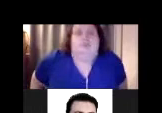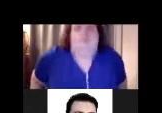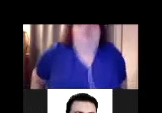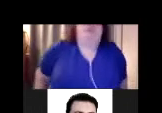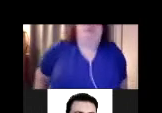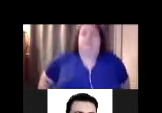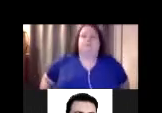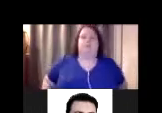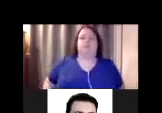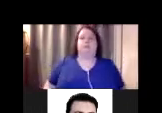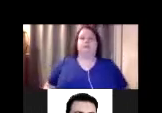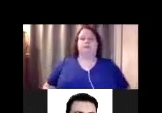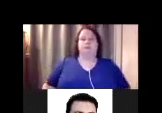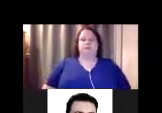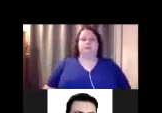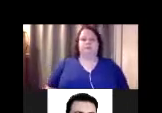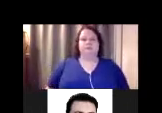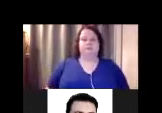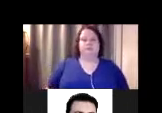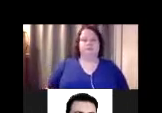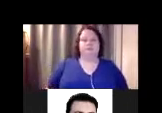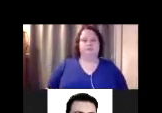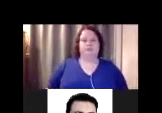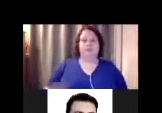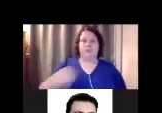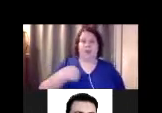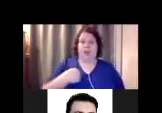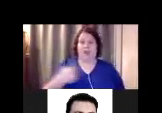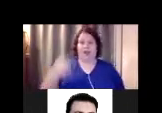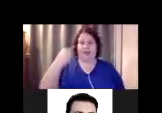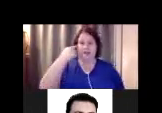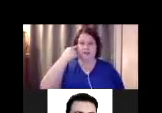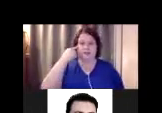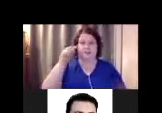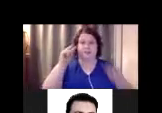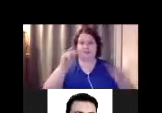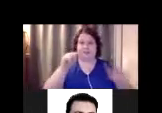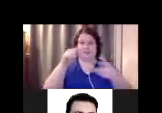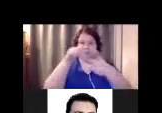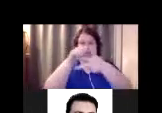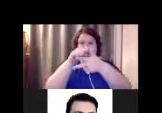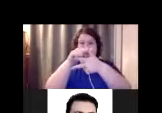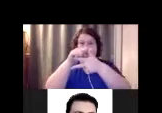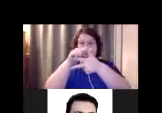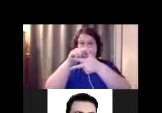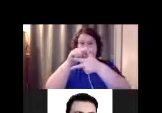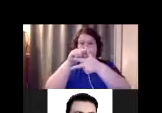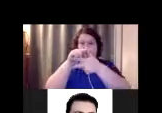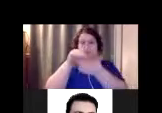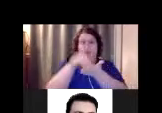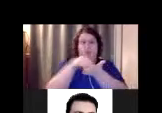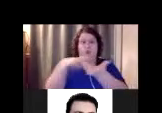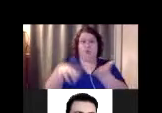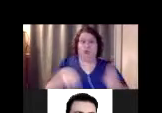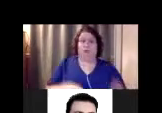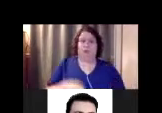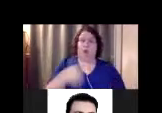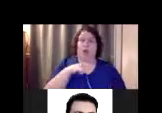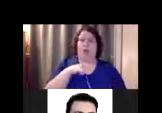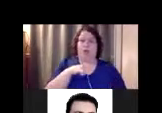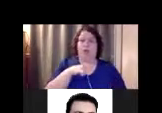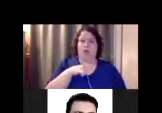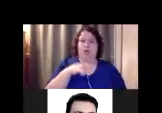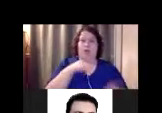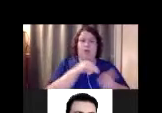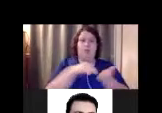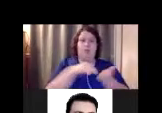And I think very much as you look at, you know, even that goal number one, that is talking about student pride and attraction, you know, competing